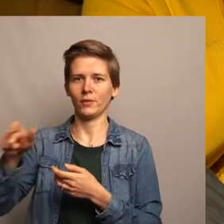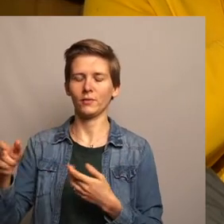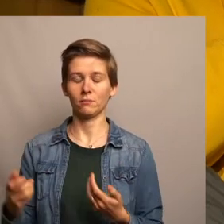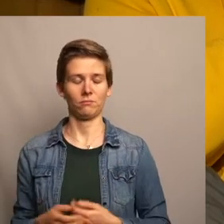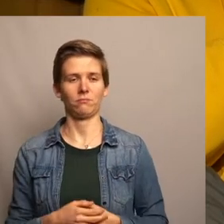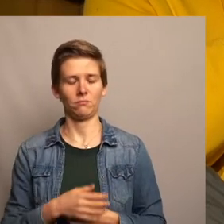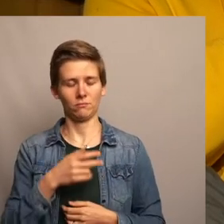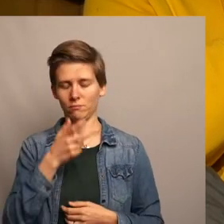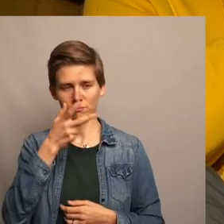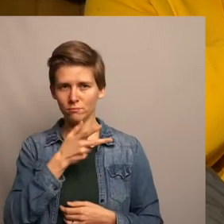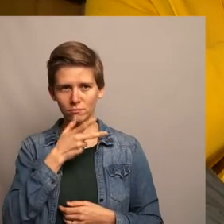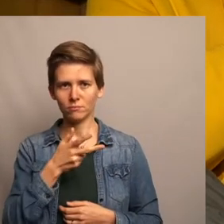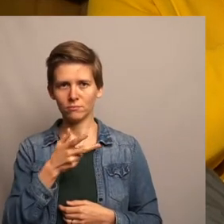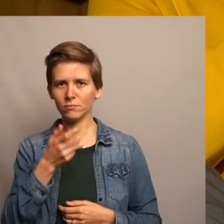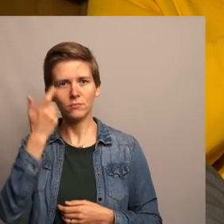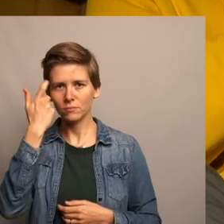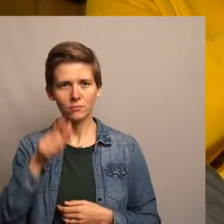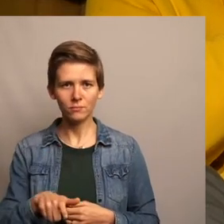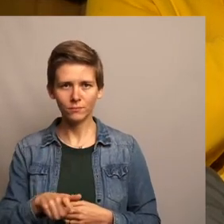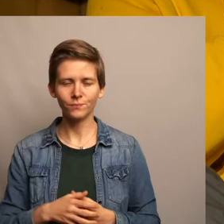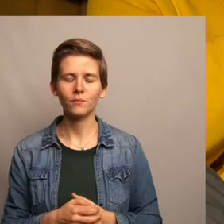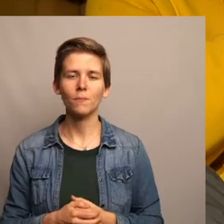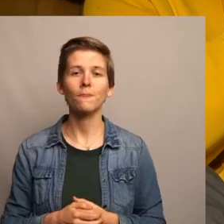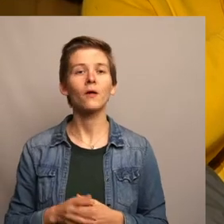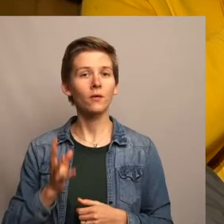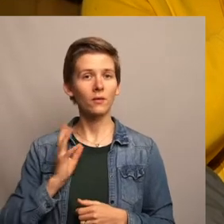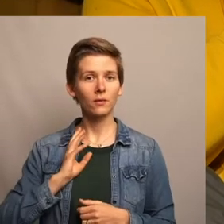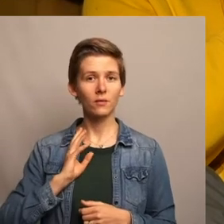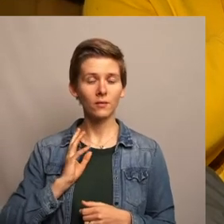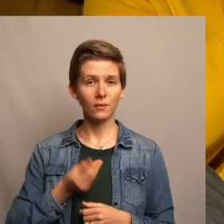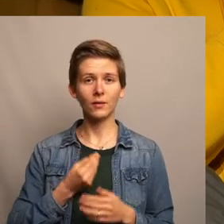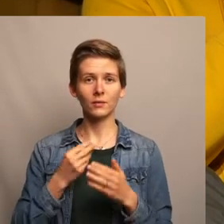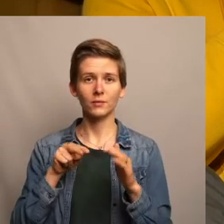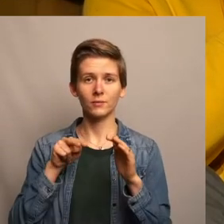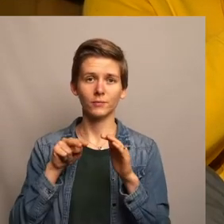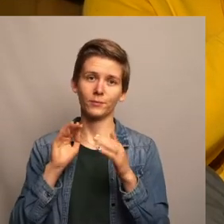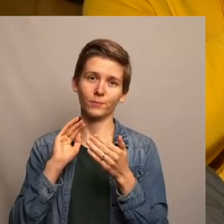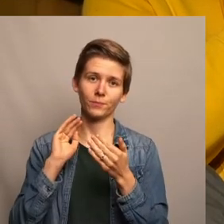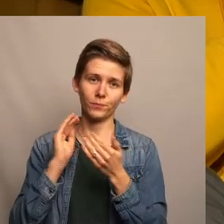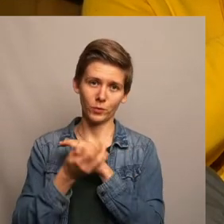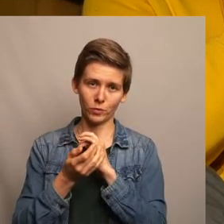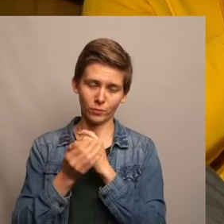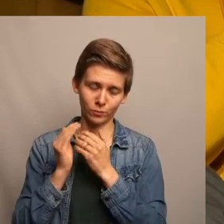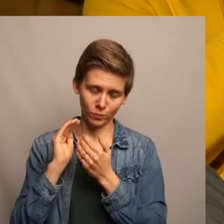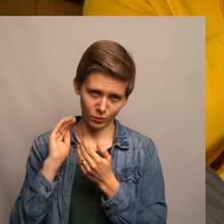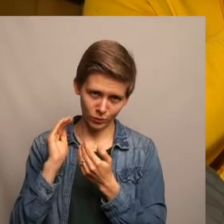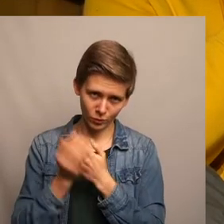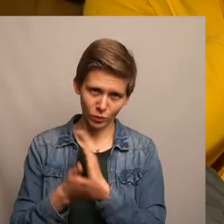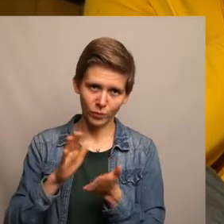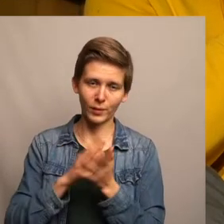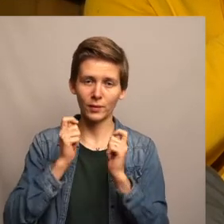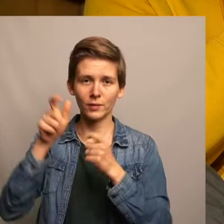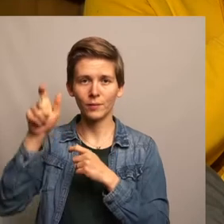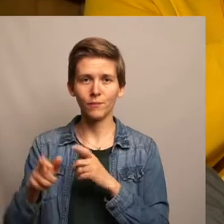a trans asylum seeker. The trans asylum seeker here, even if they start the process of the transition and starting taking